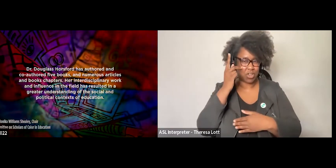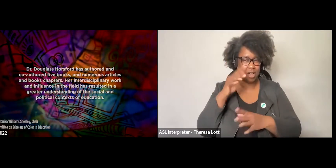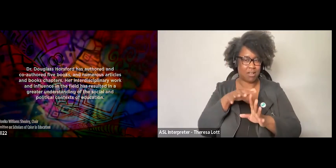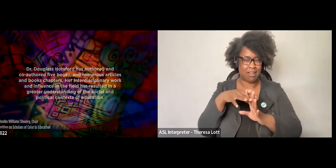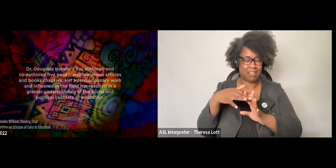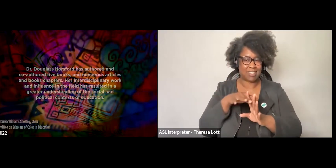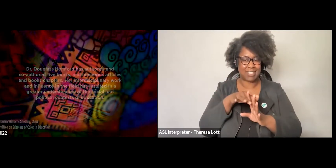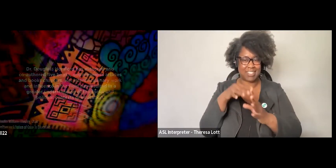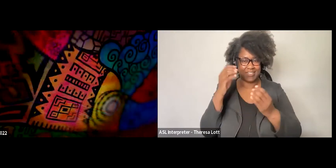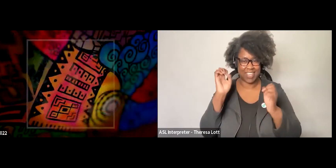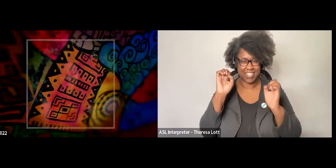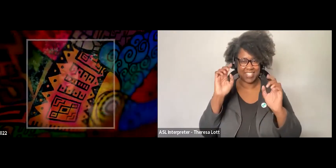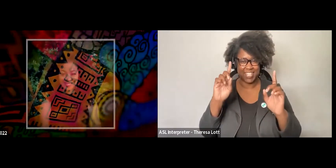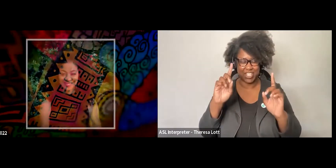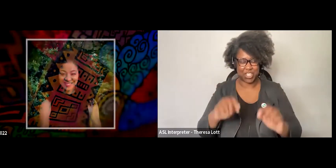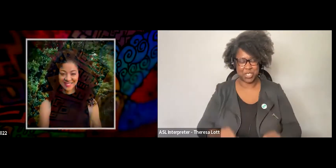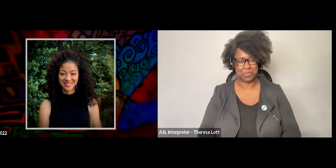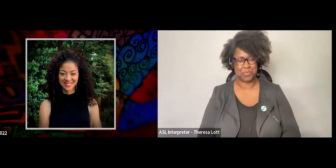education.